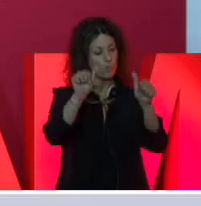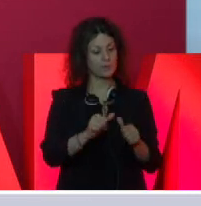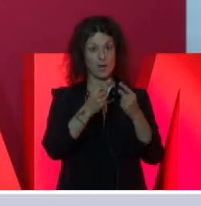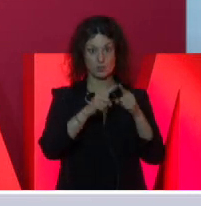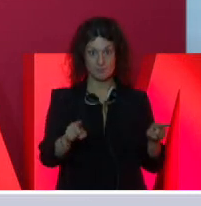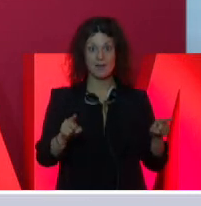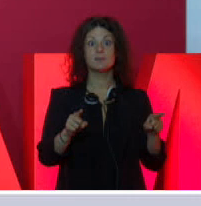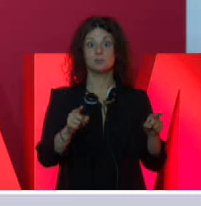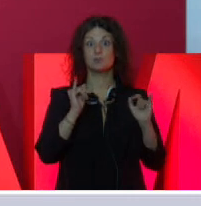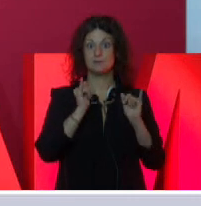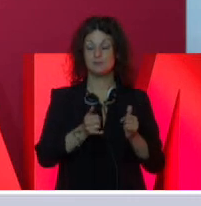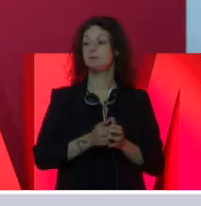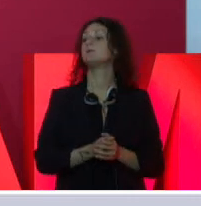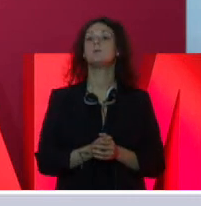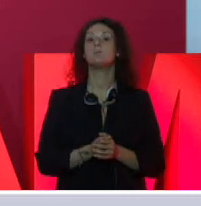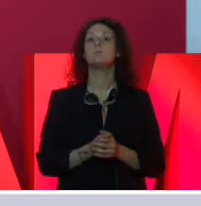Europe.